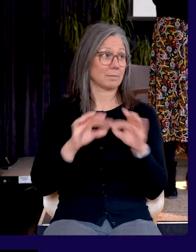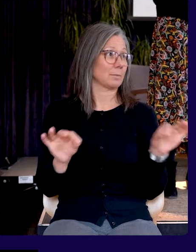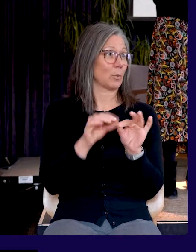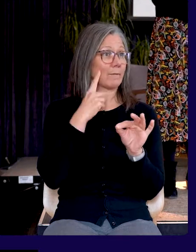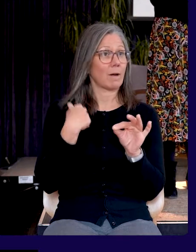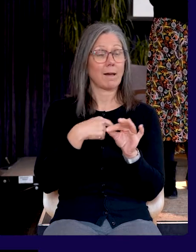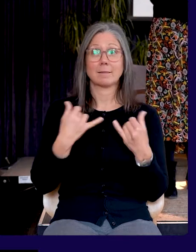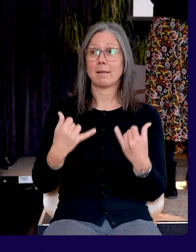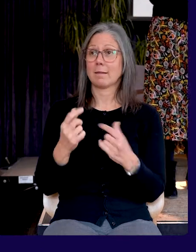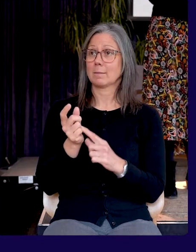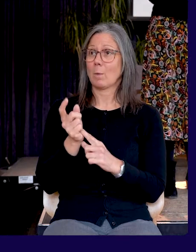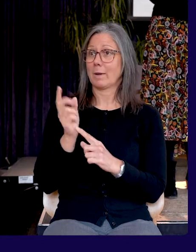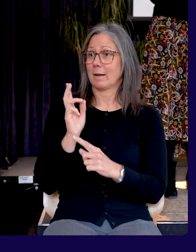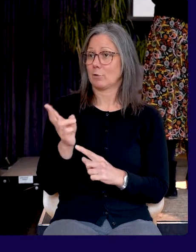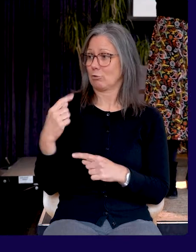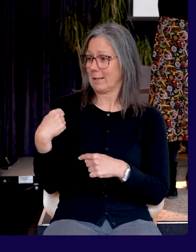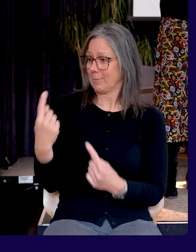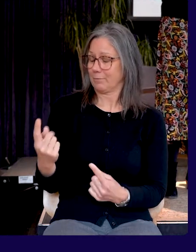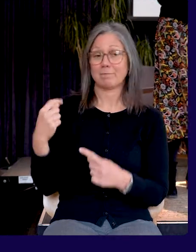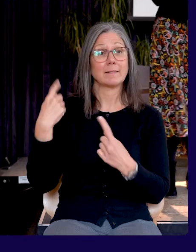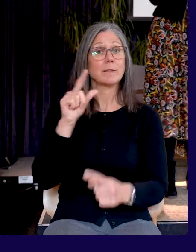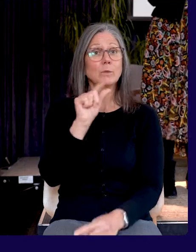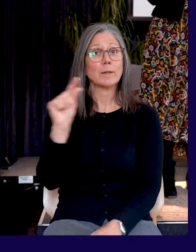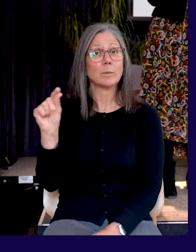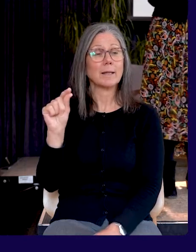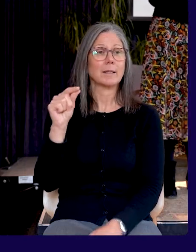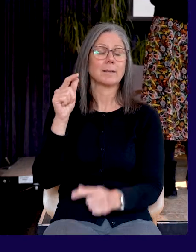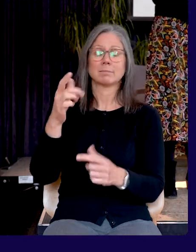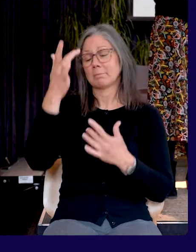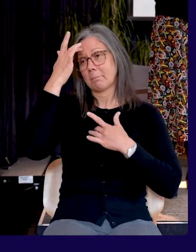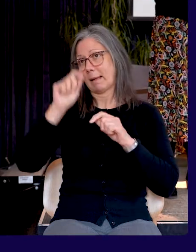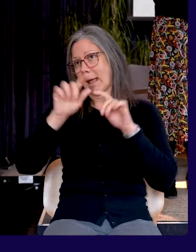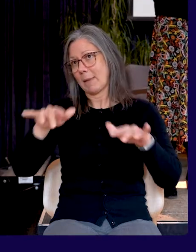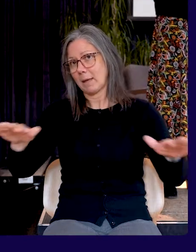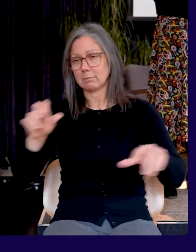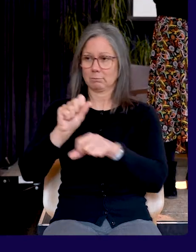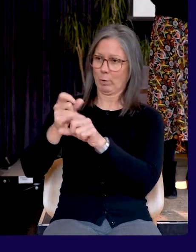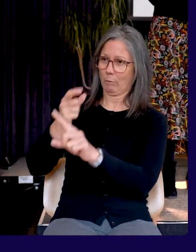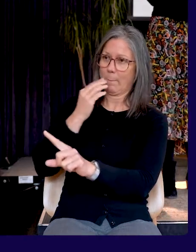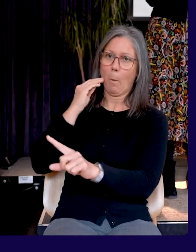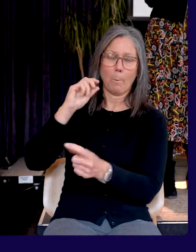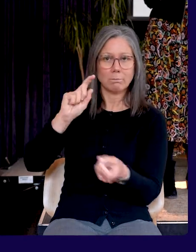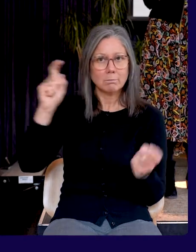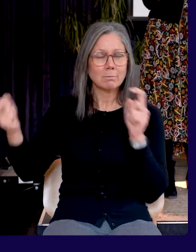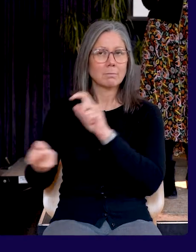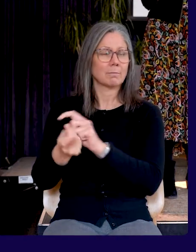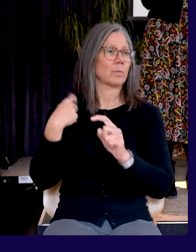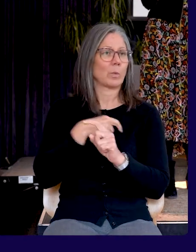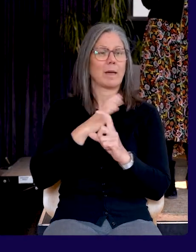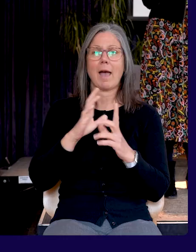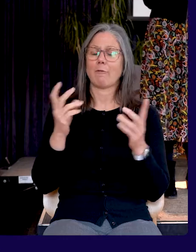in this moment in history. So since 2020, the pandemic, the work from home revolution, we have all really experienced